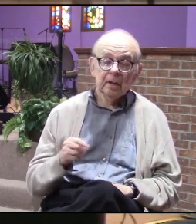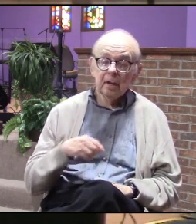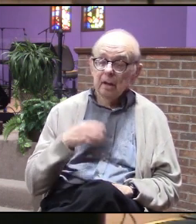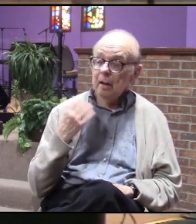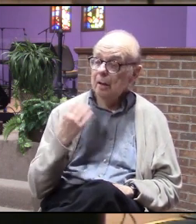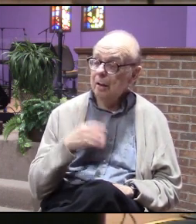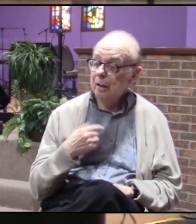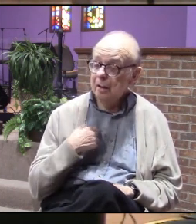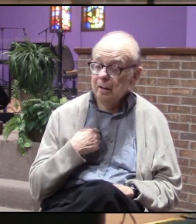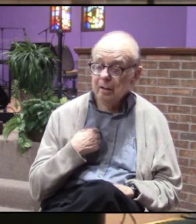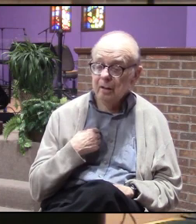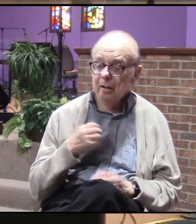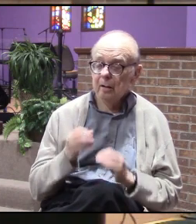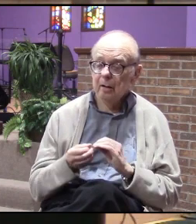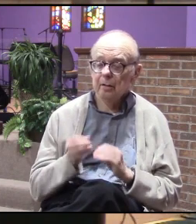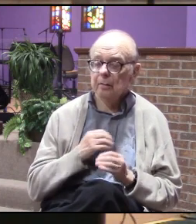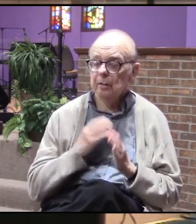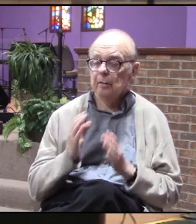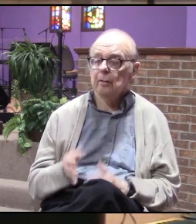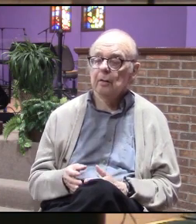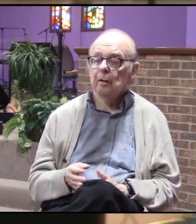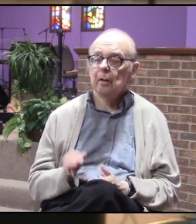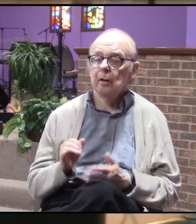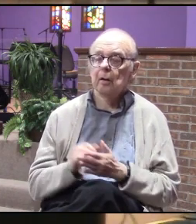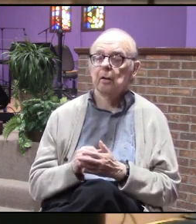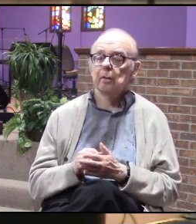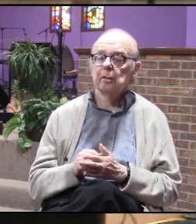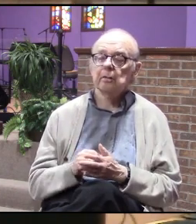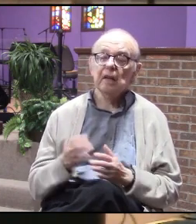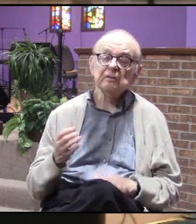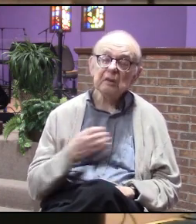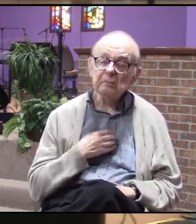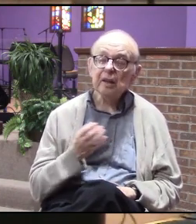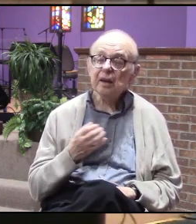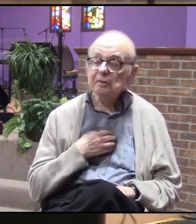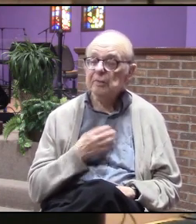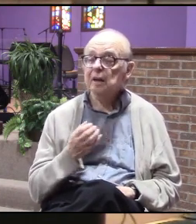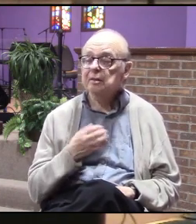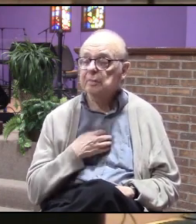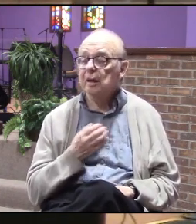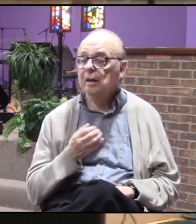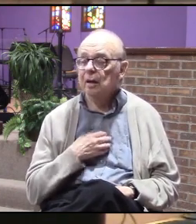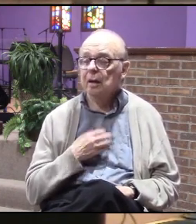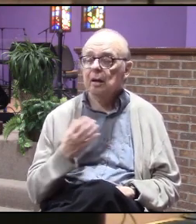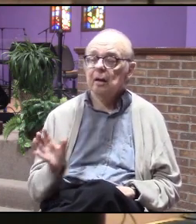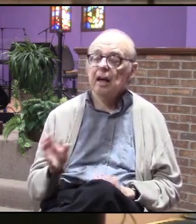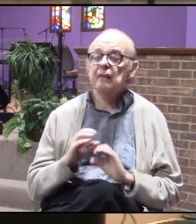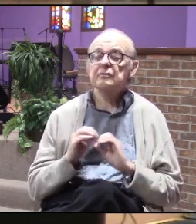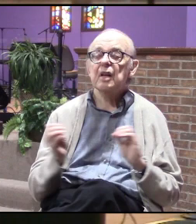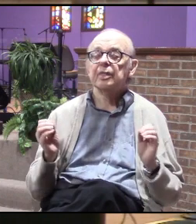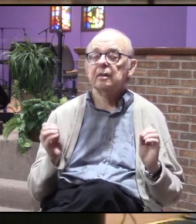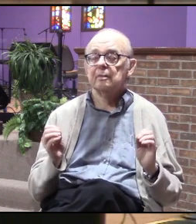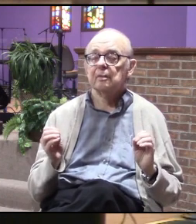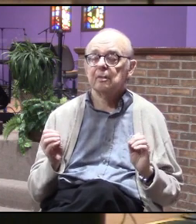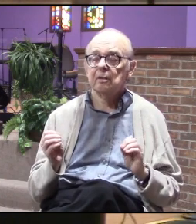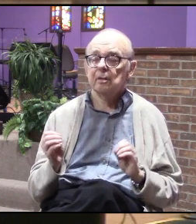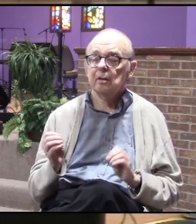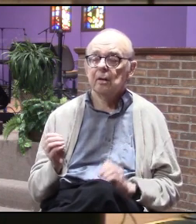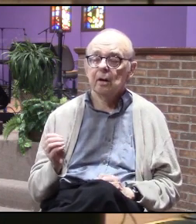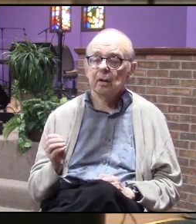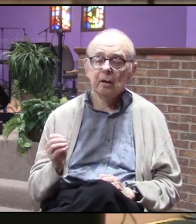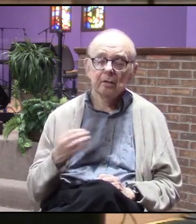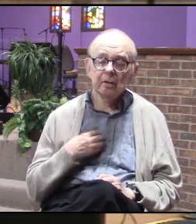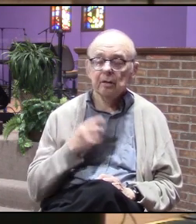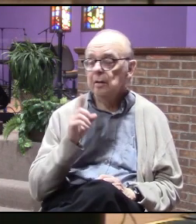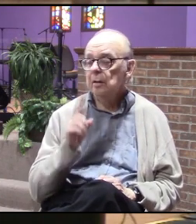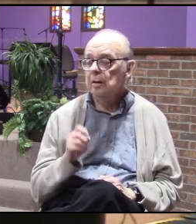me the number of Christians that are complaining. They have nothing. Well,